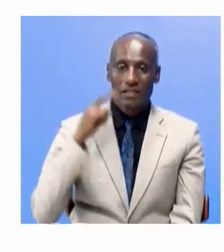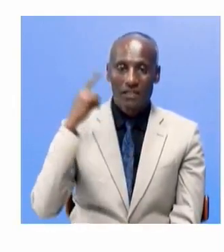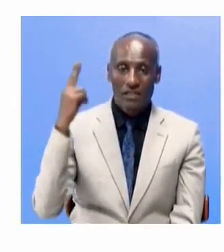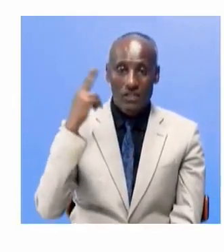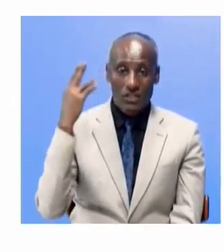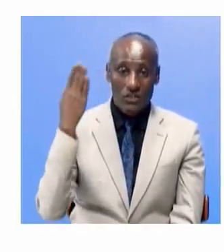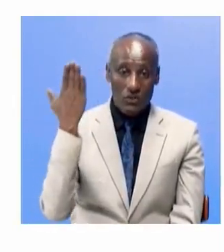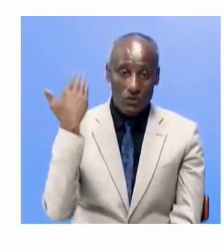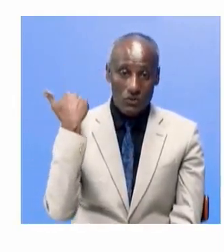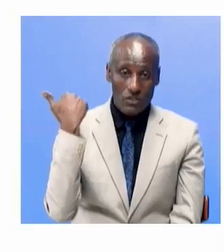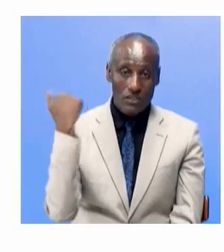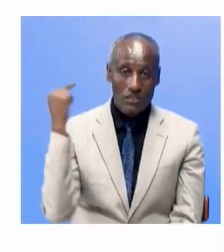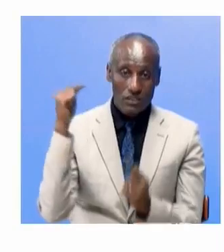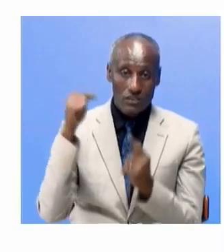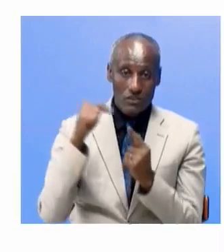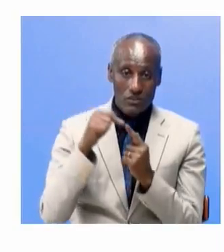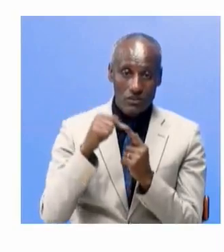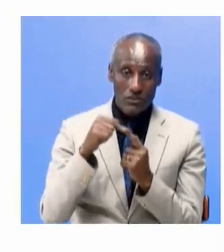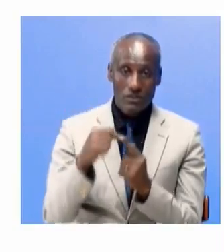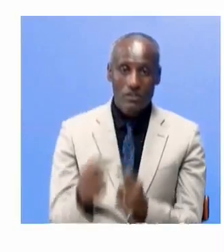used to